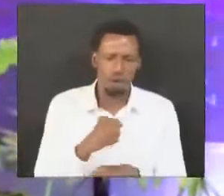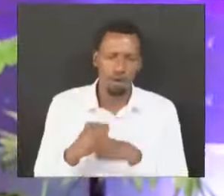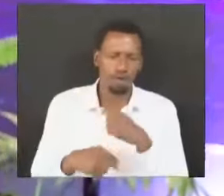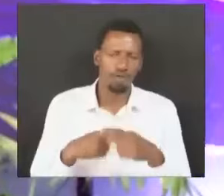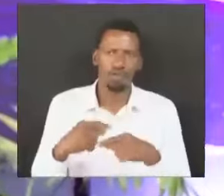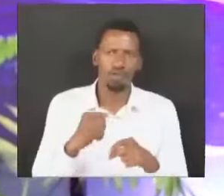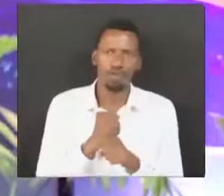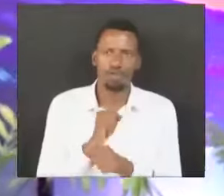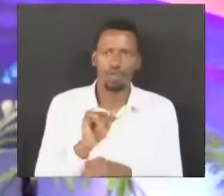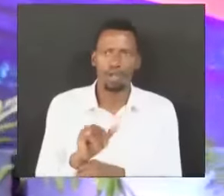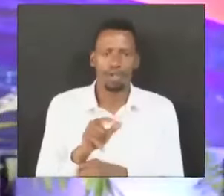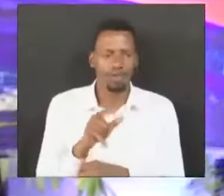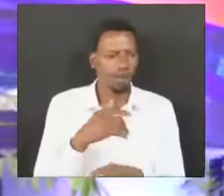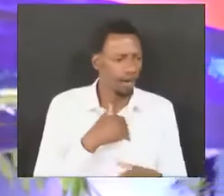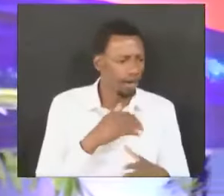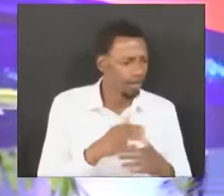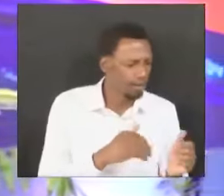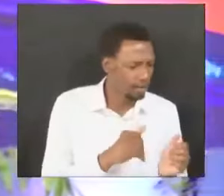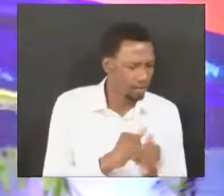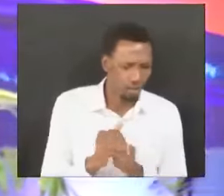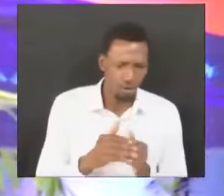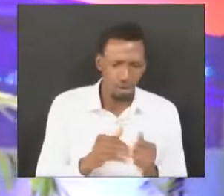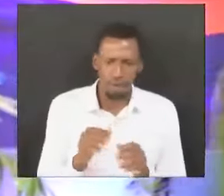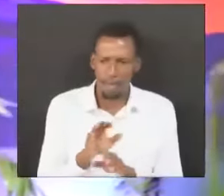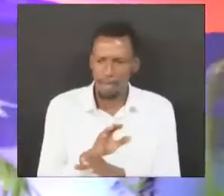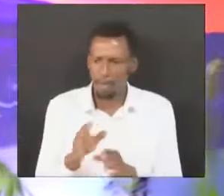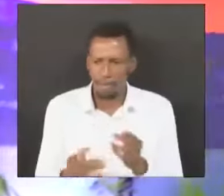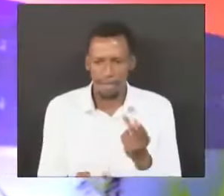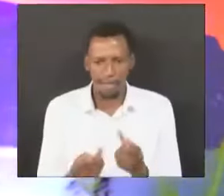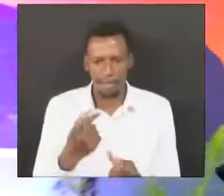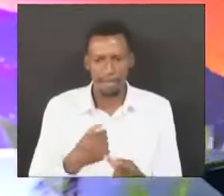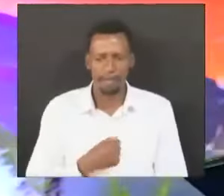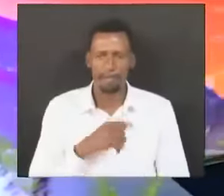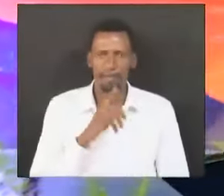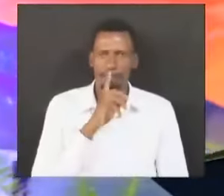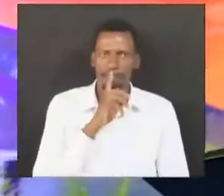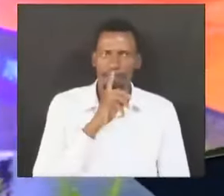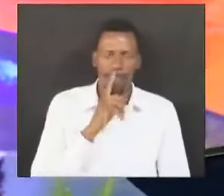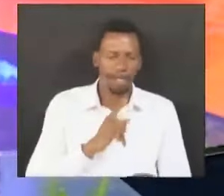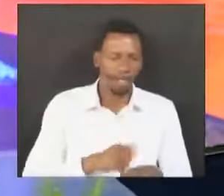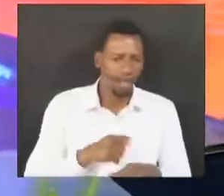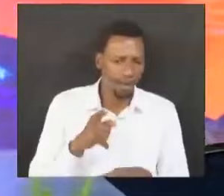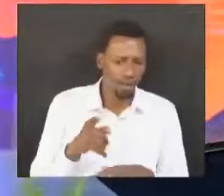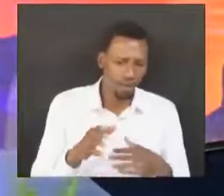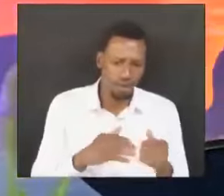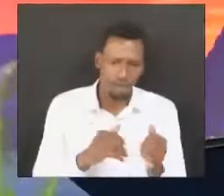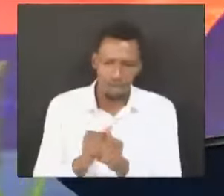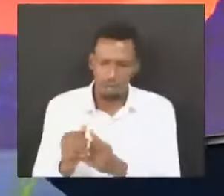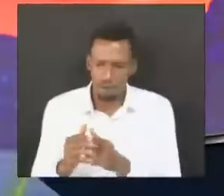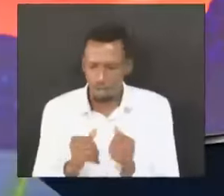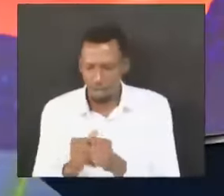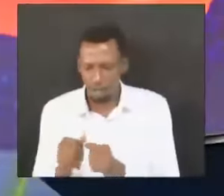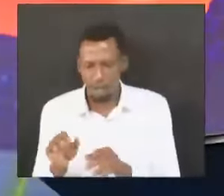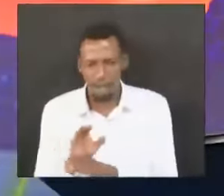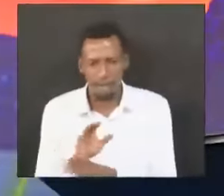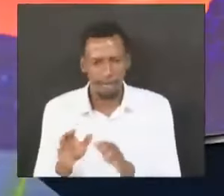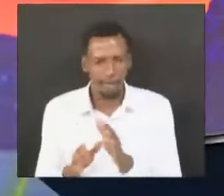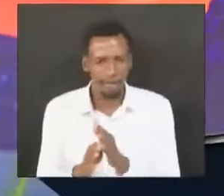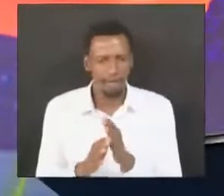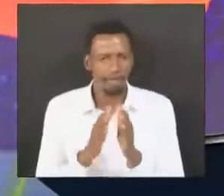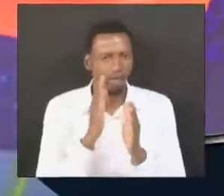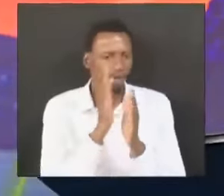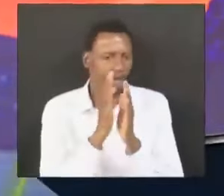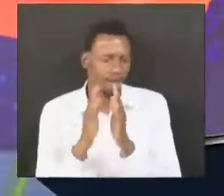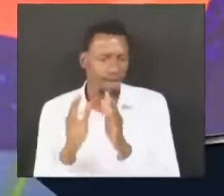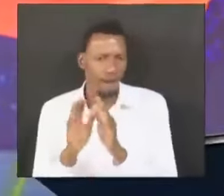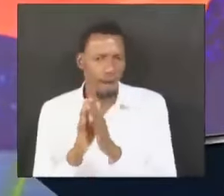you destroyed everything in the kitchen, I said nothing. When you even destroyed everything in the library, I